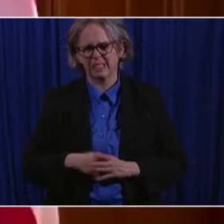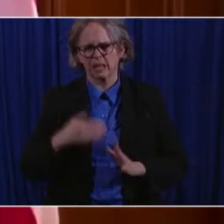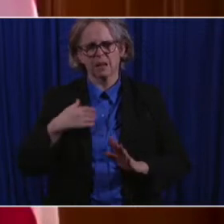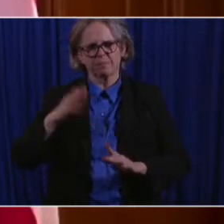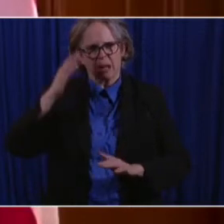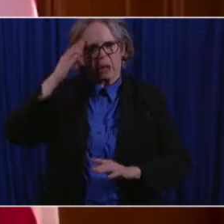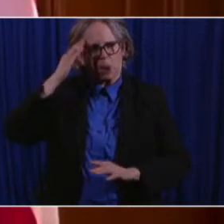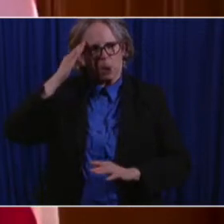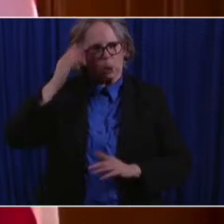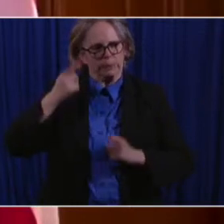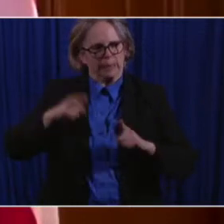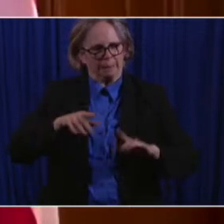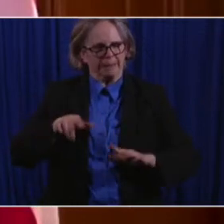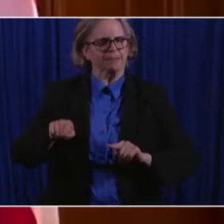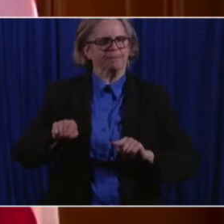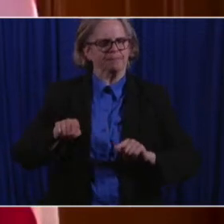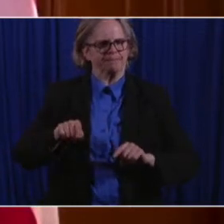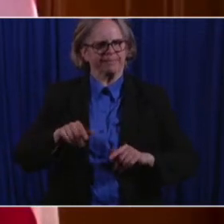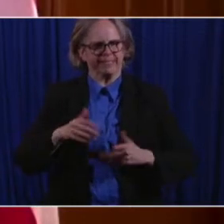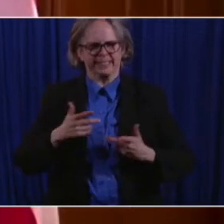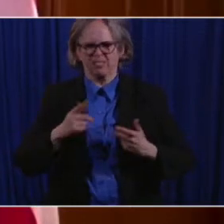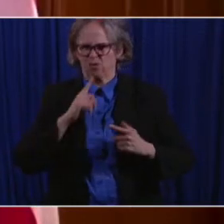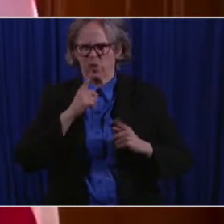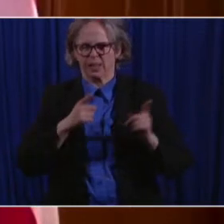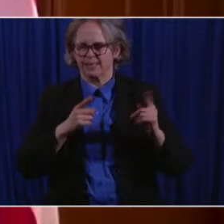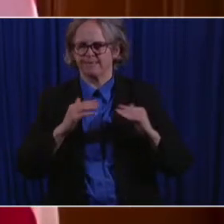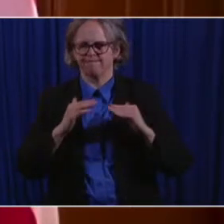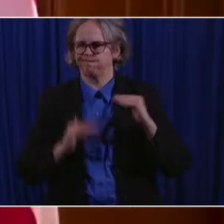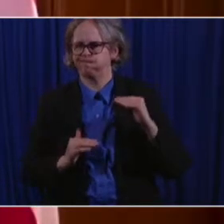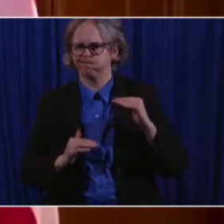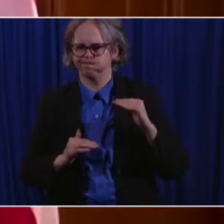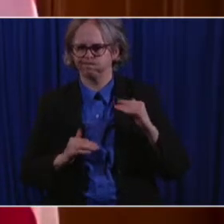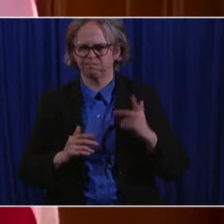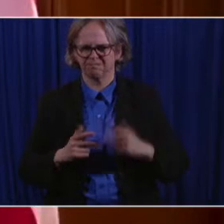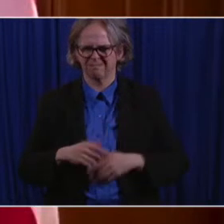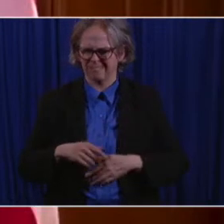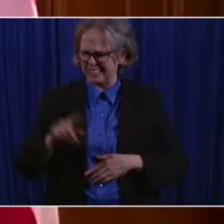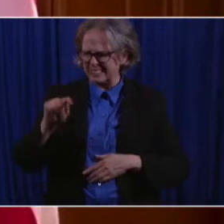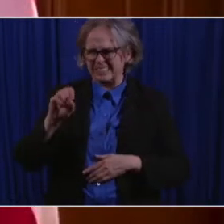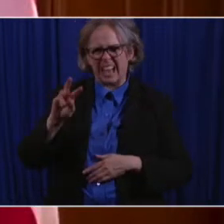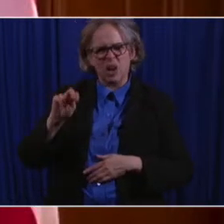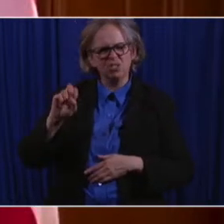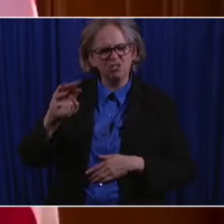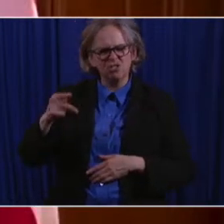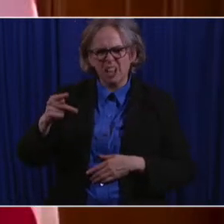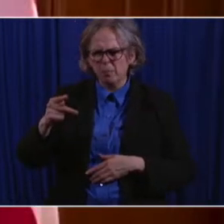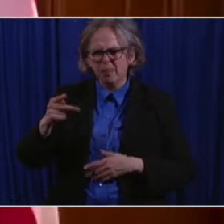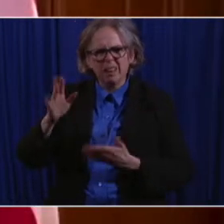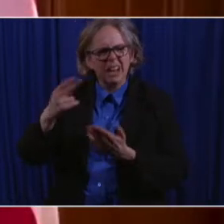that inequity in regard to the townships and also some of the schools.